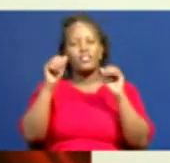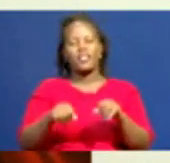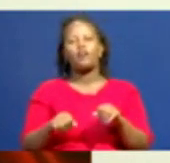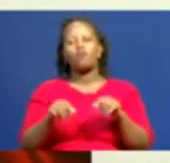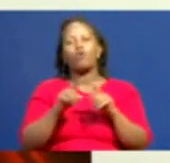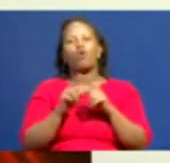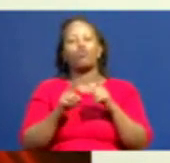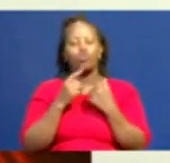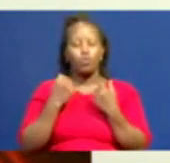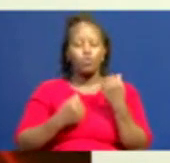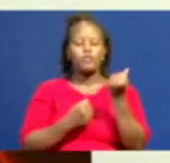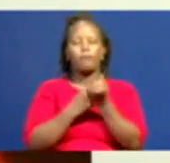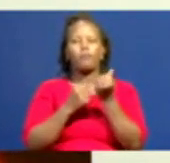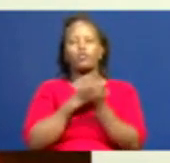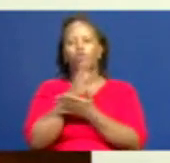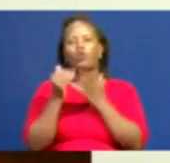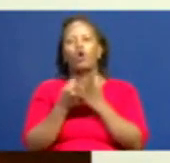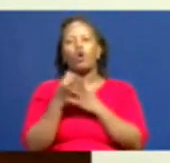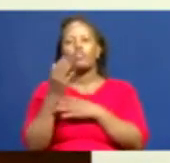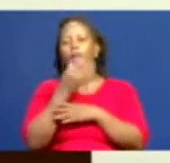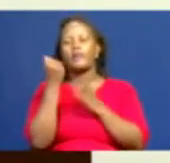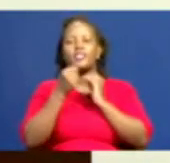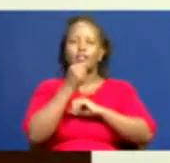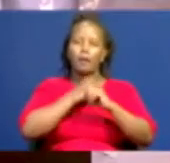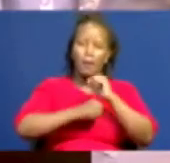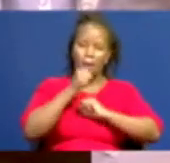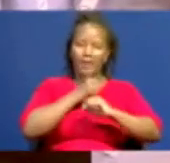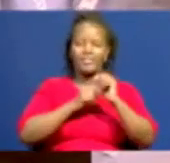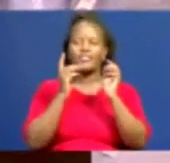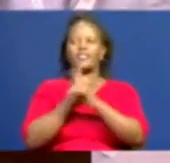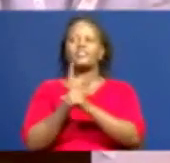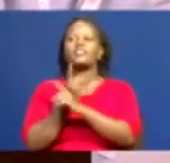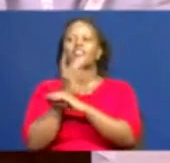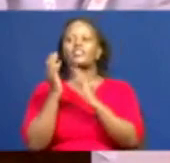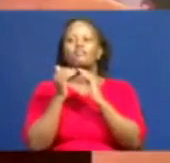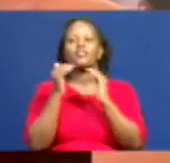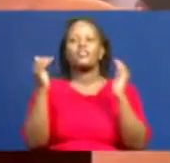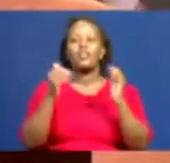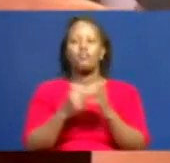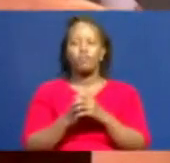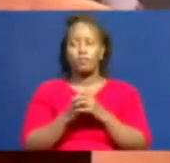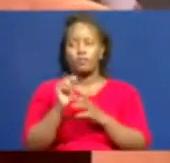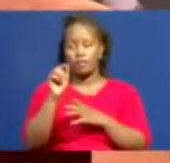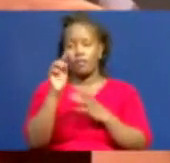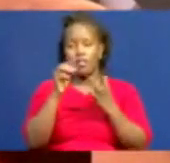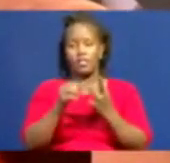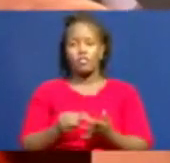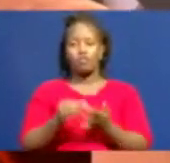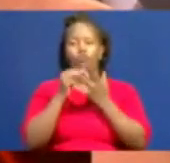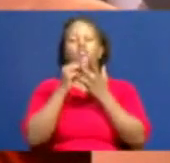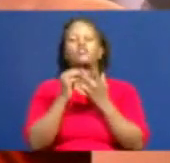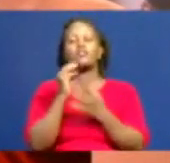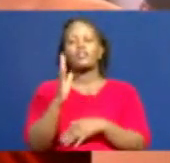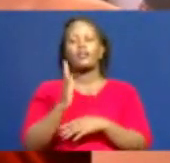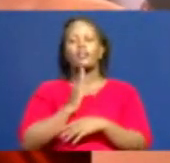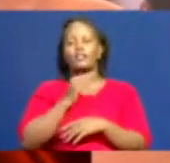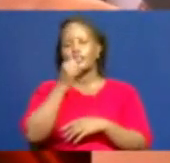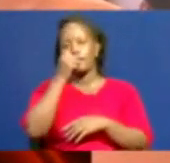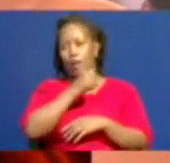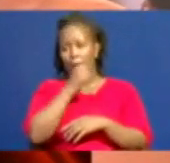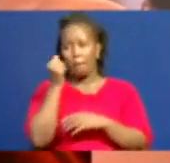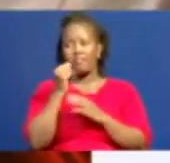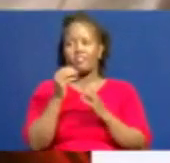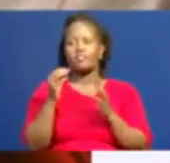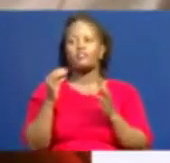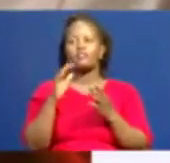support proper supply chain practices at that particular level. He says due to its unique security encryptions, private cellular networks